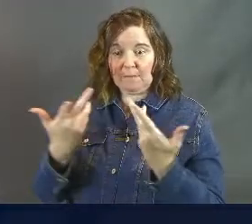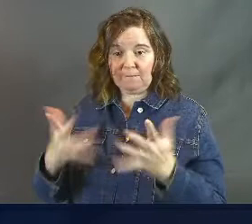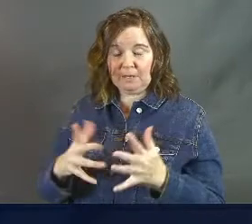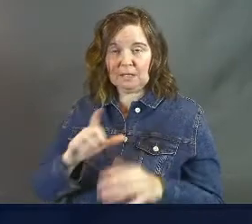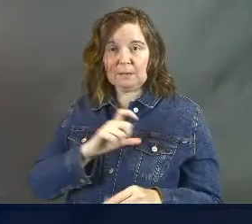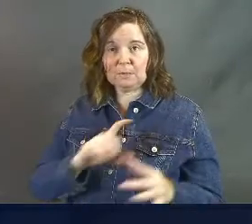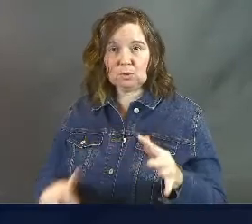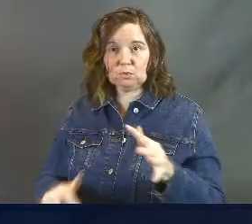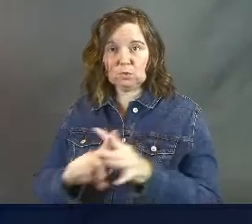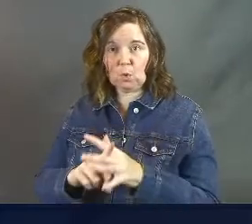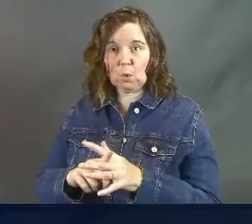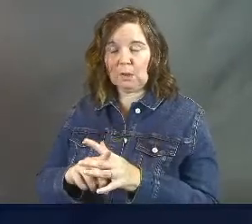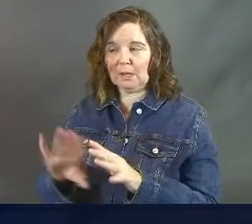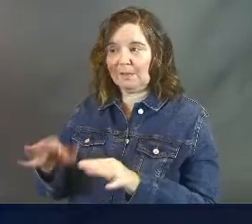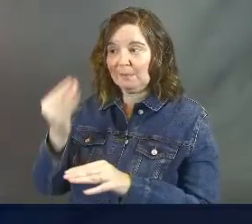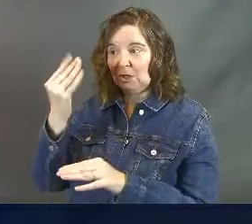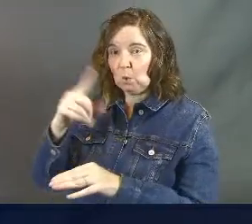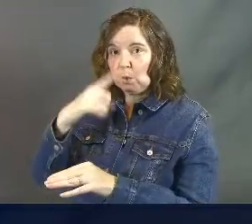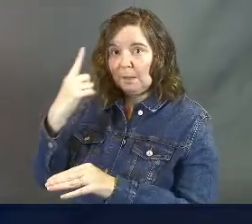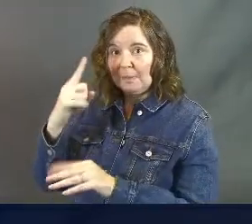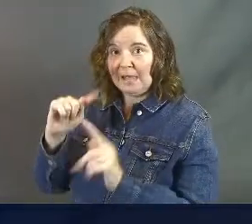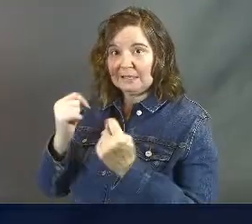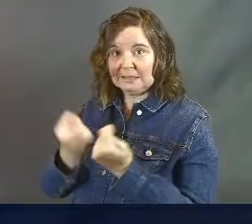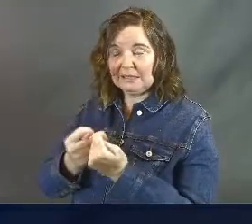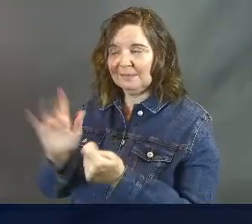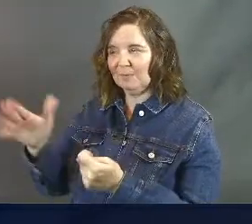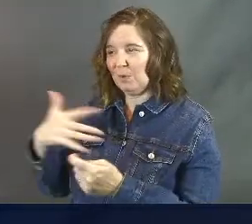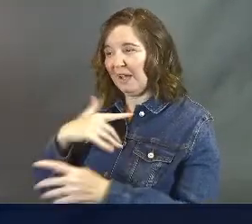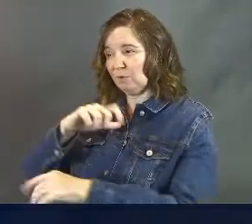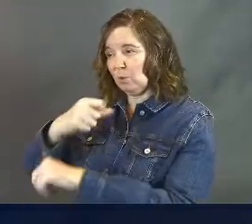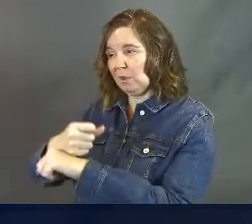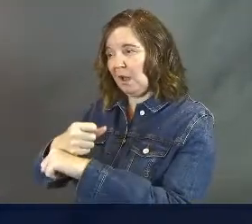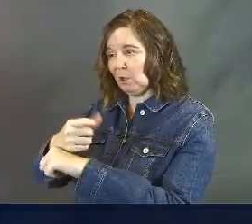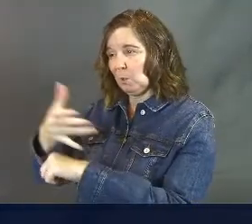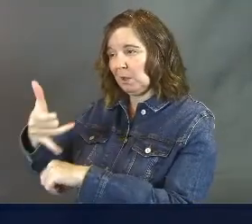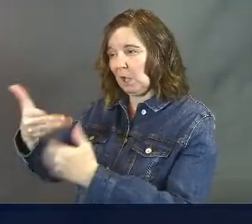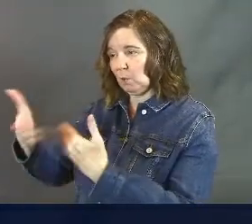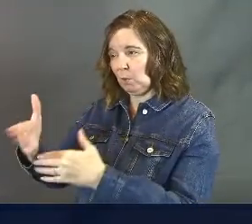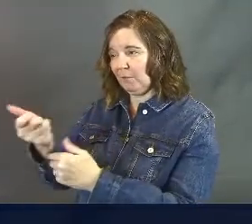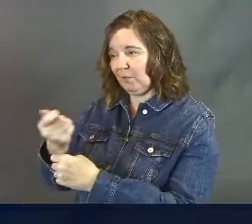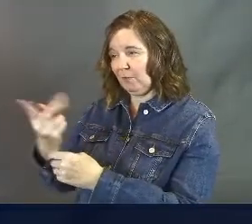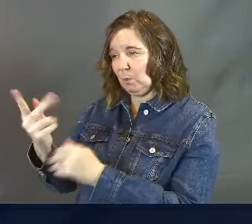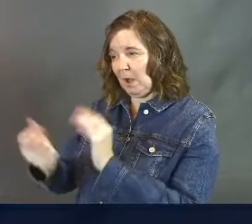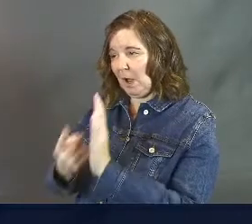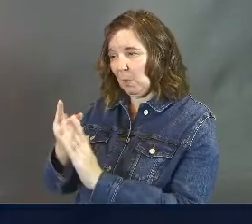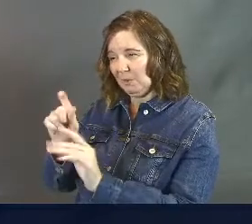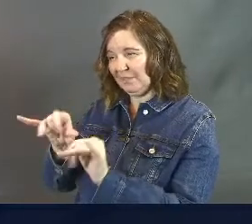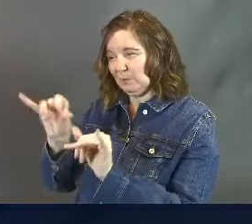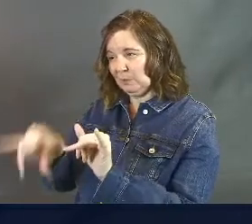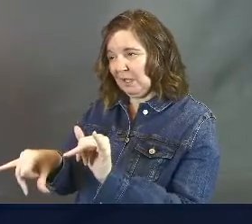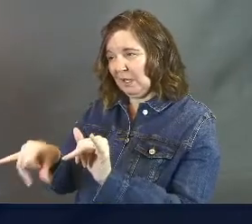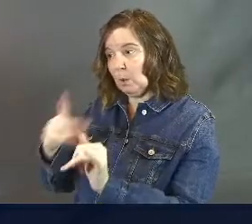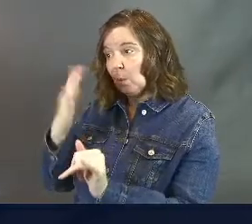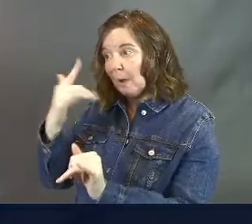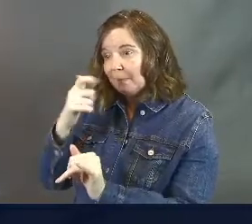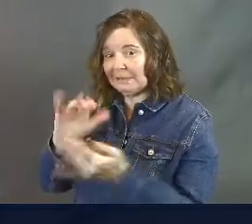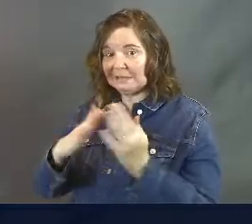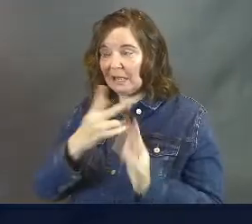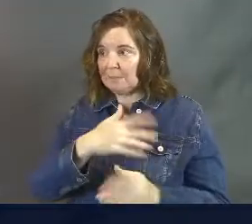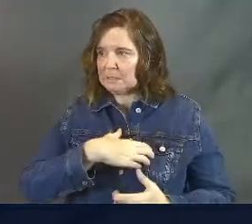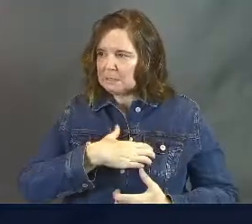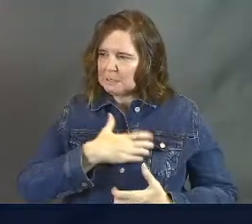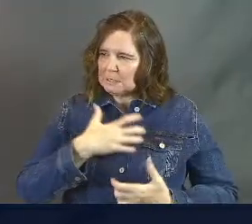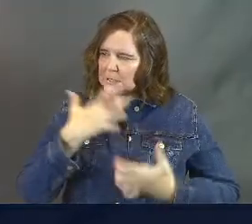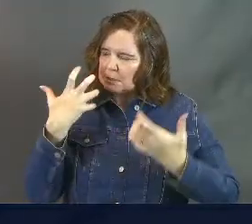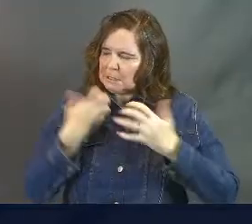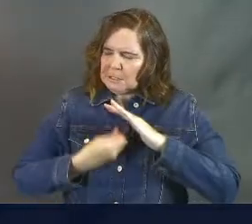was over and told the black basketball team, we've got to lock you in your locker room for the next few hours. They said, because the townspeople are